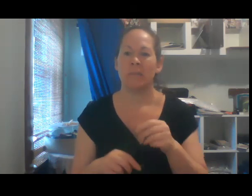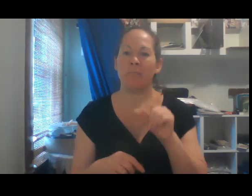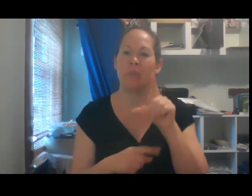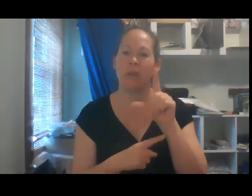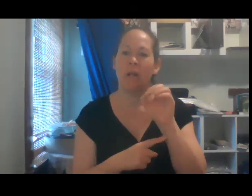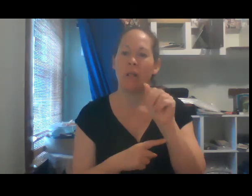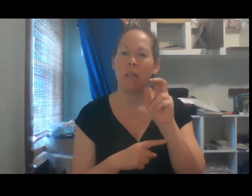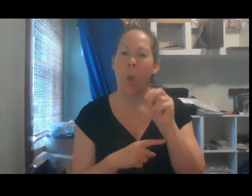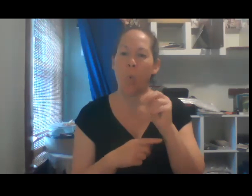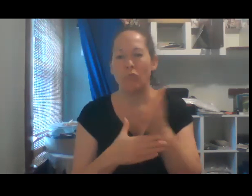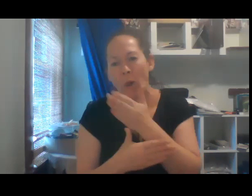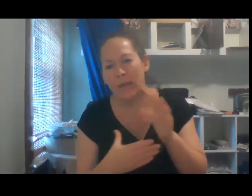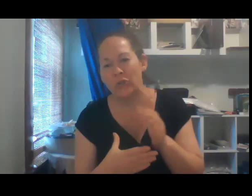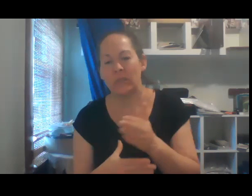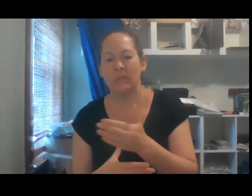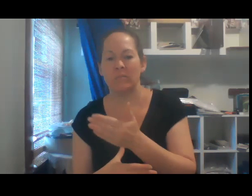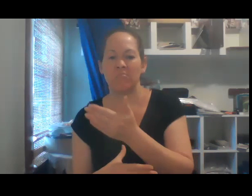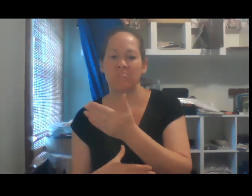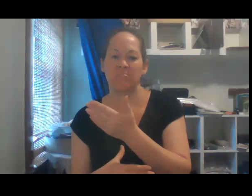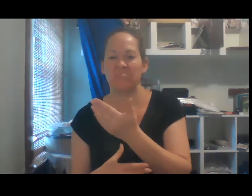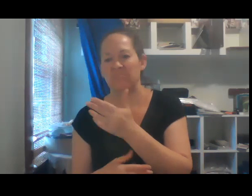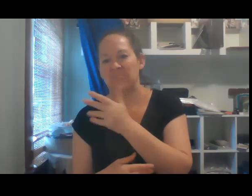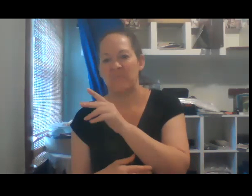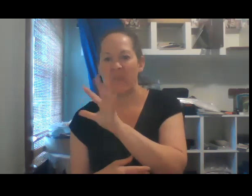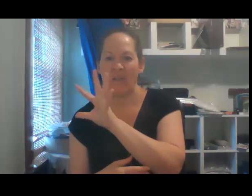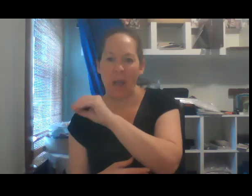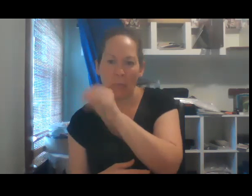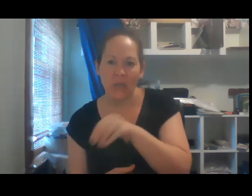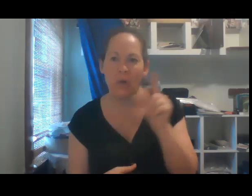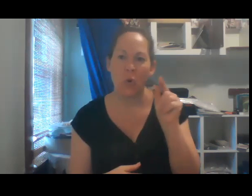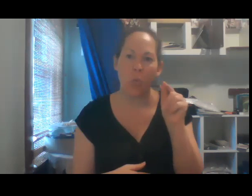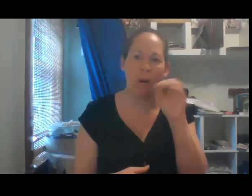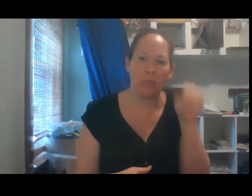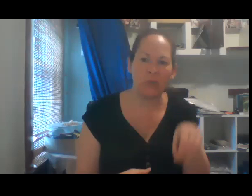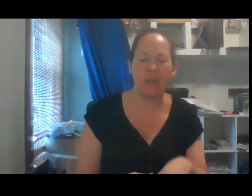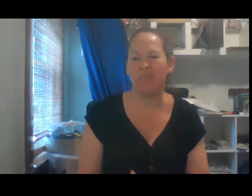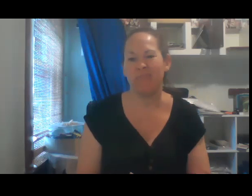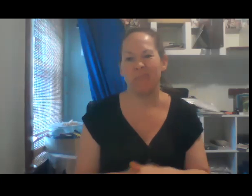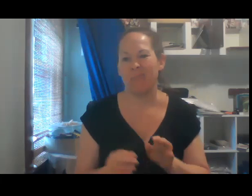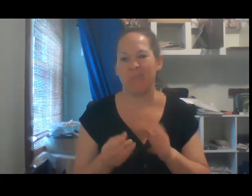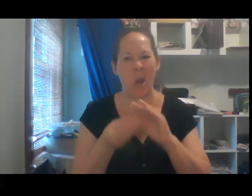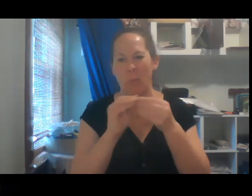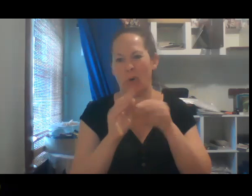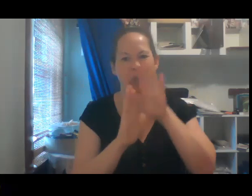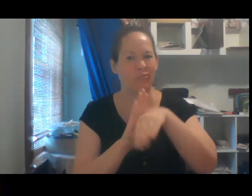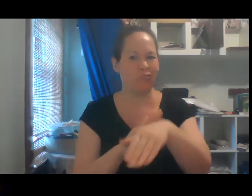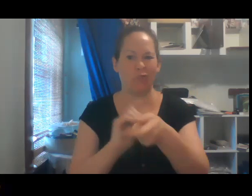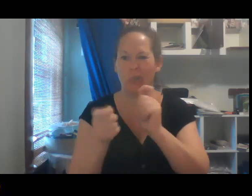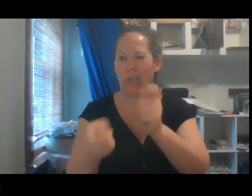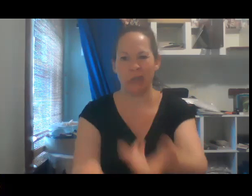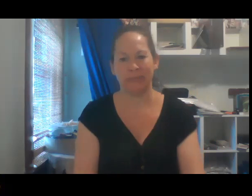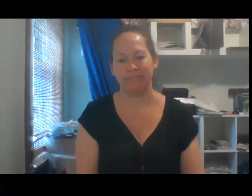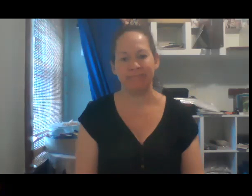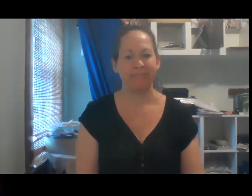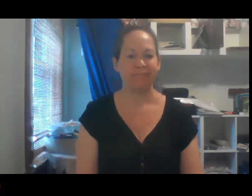credit cards and weird things. It's always odd at how far the savings has changed. And so as a kid, you used to be able to actually make